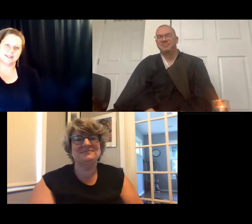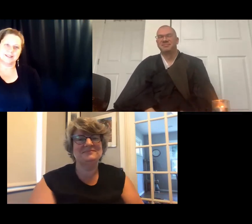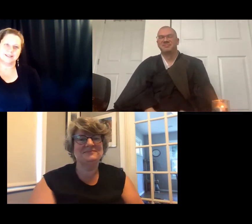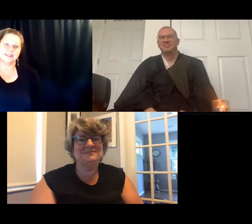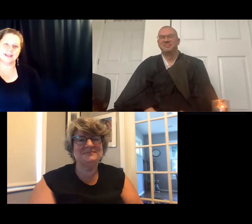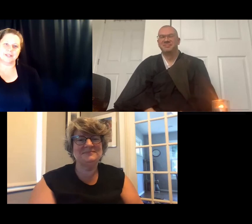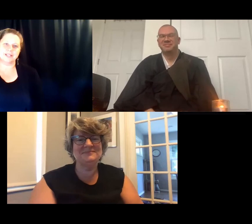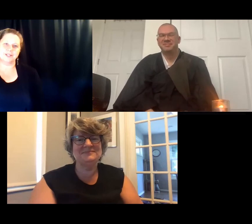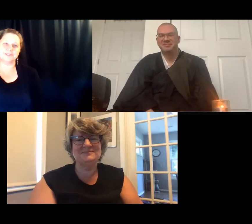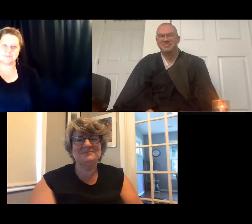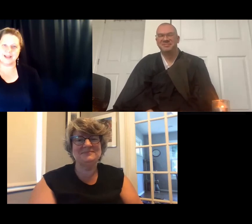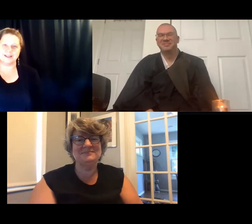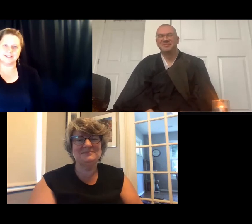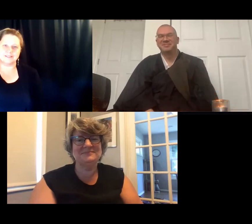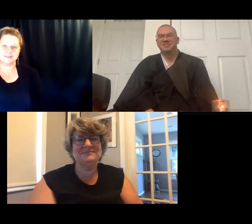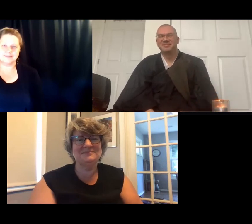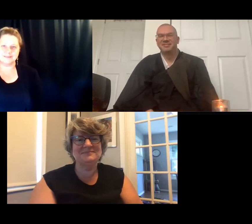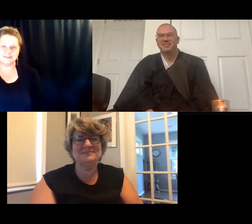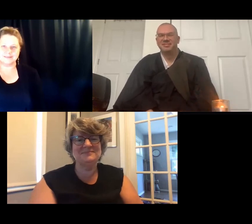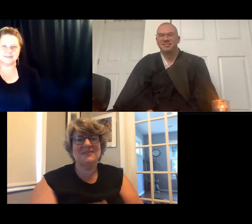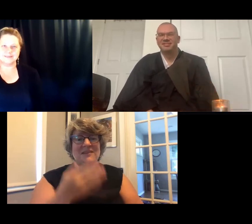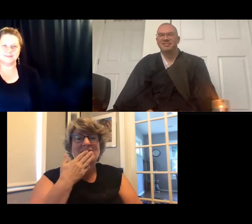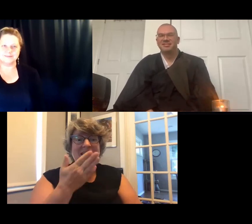lives, that we can use to manage.